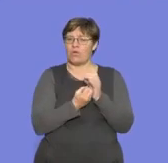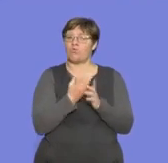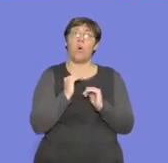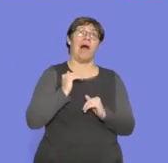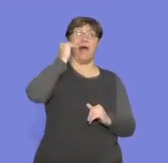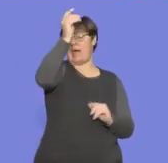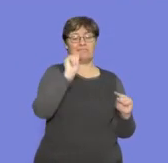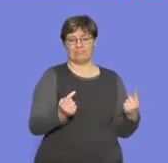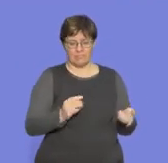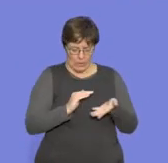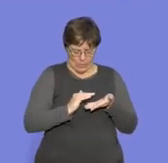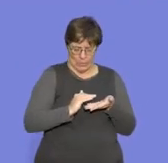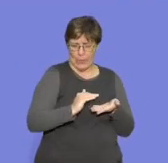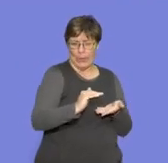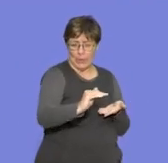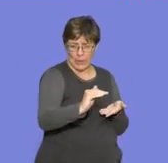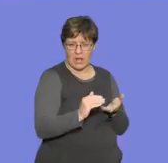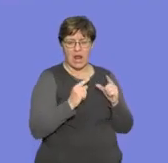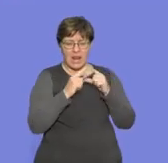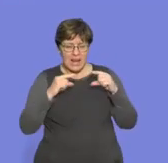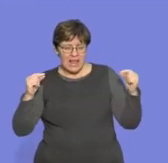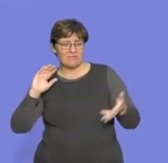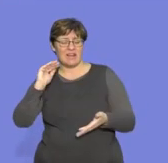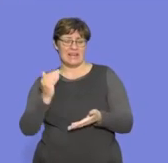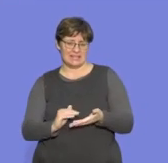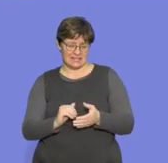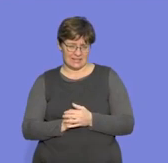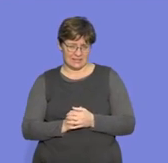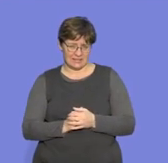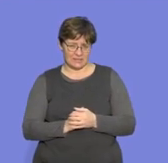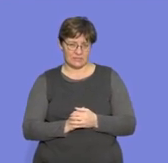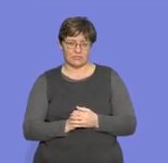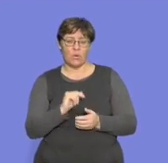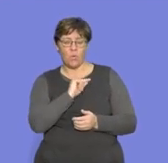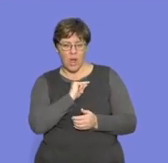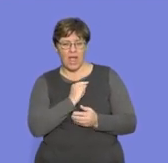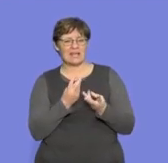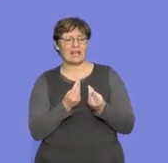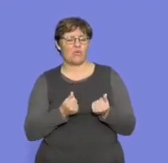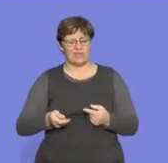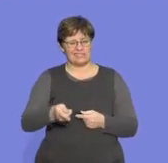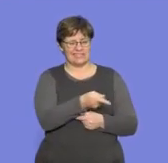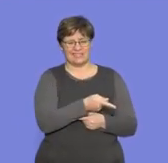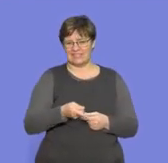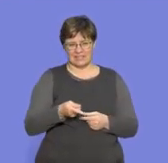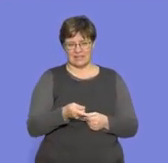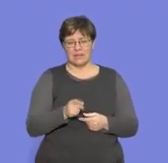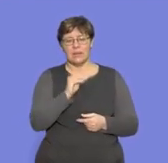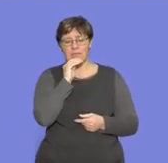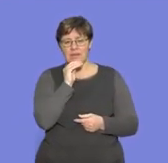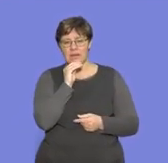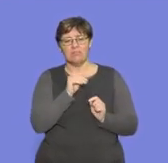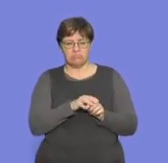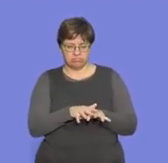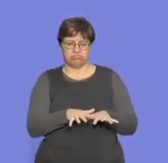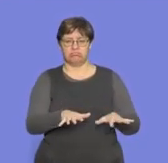leaves, or and tall, typically found they've in these reduced areas leaves, because of the type and of typically soil found in that these has areas because actually of the been type of leached out soil of all that has its actually nutrients. been leached out of all